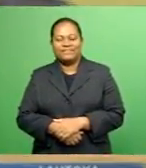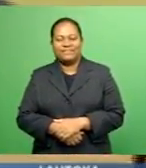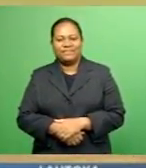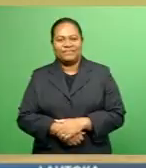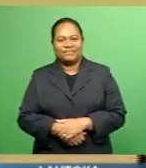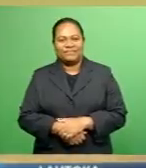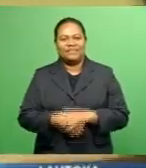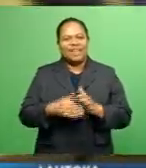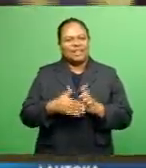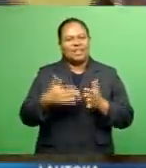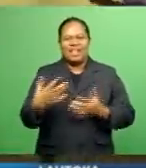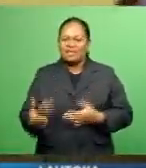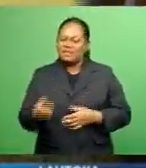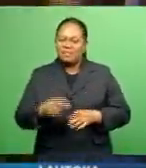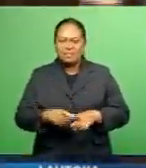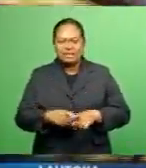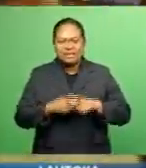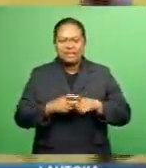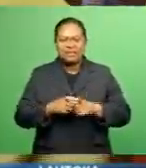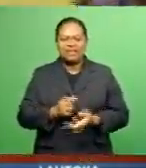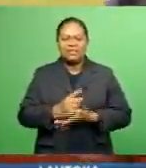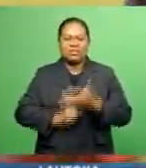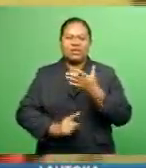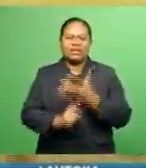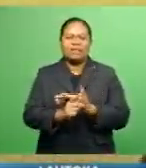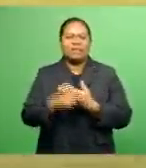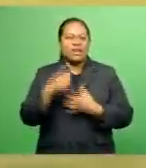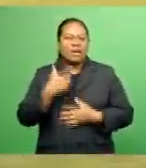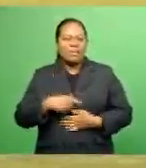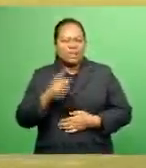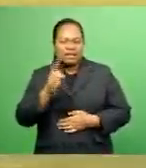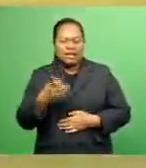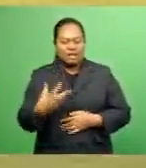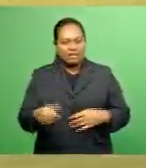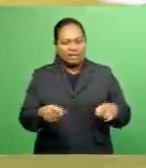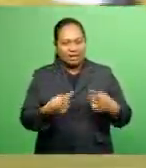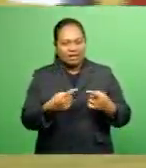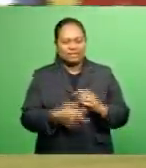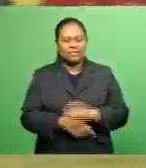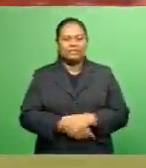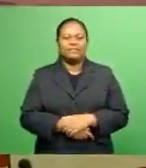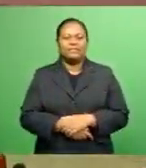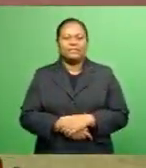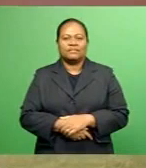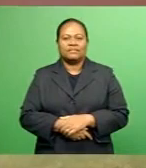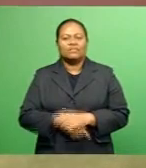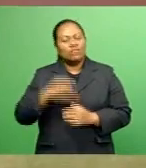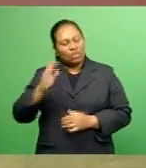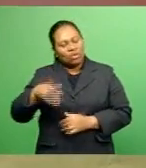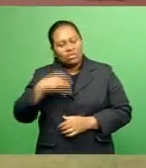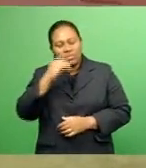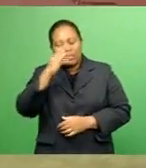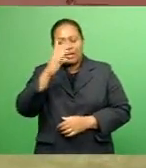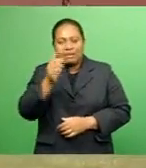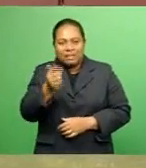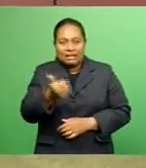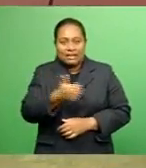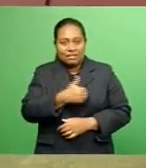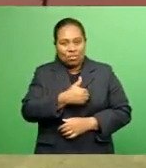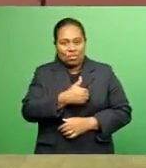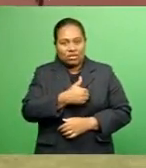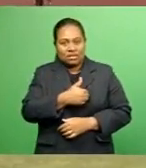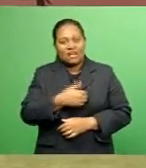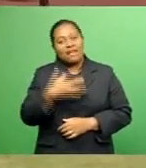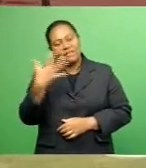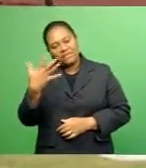Despite all odds, Vata overcame it for the final prize. We always wake up early every morning around